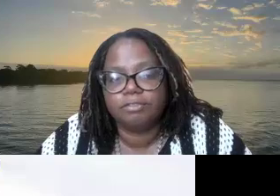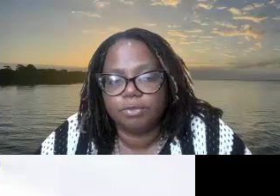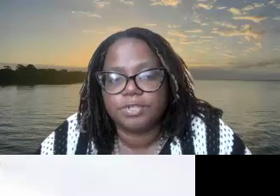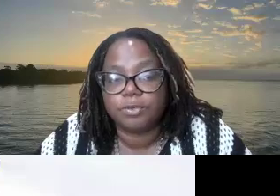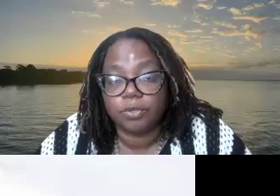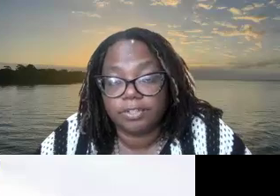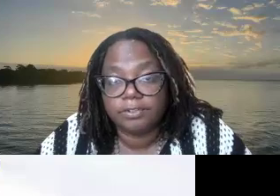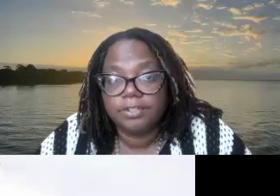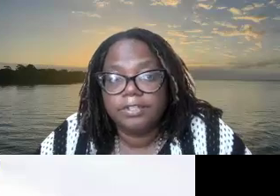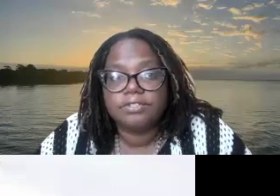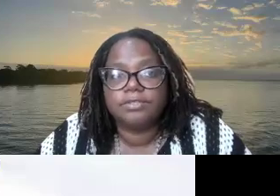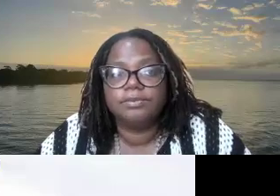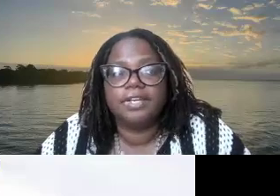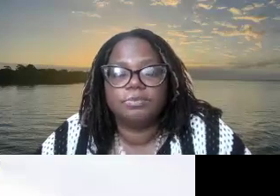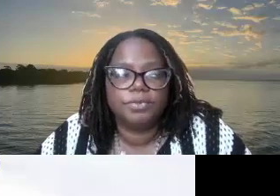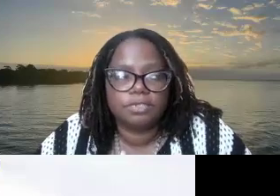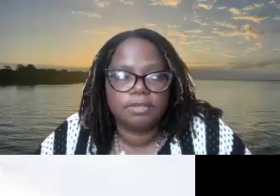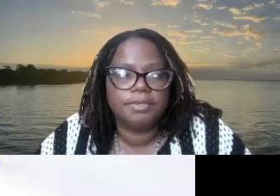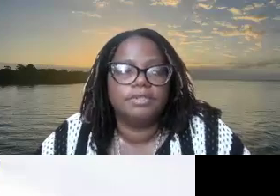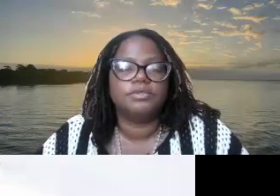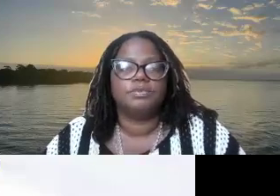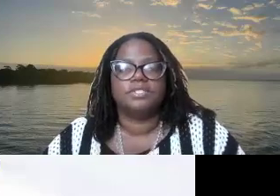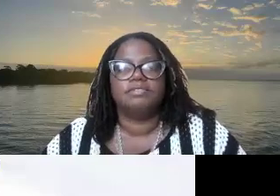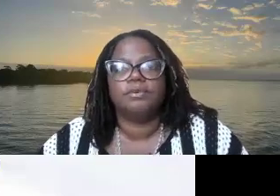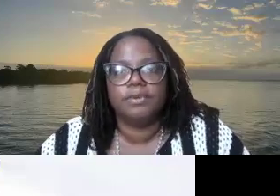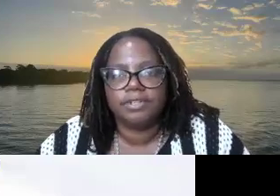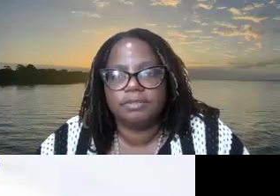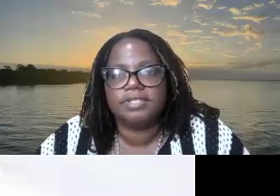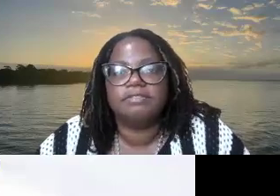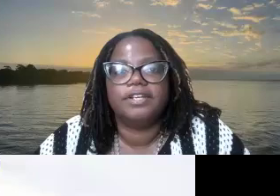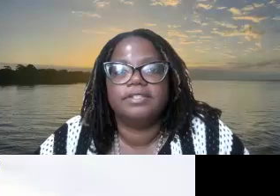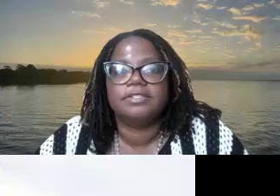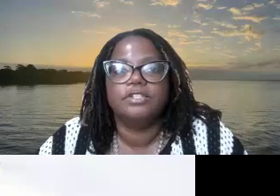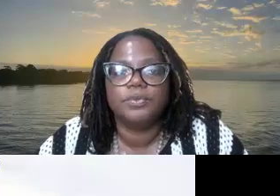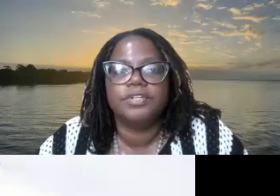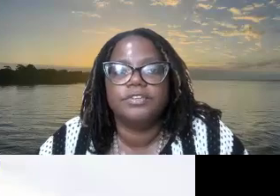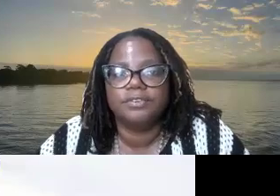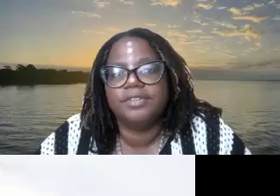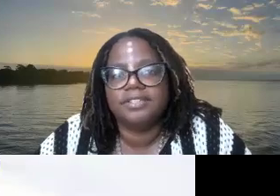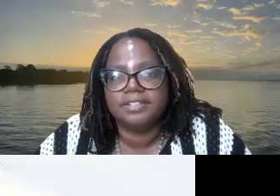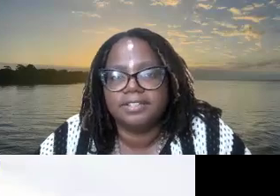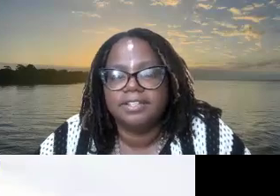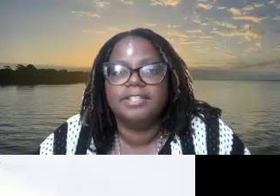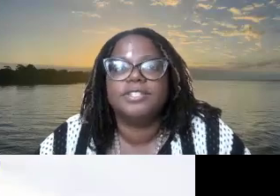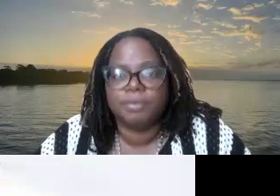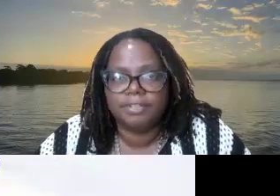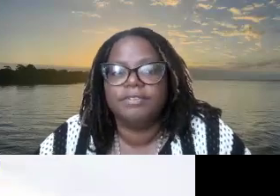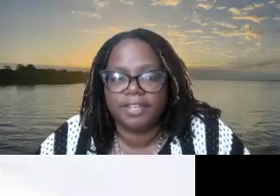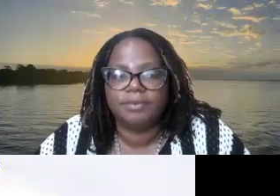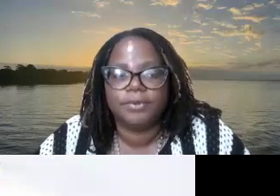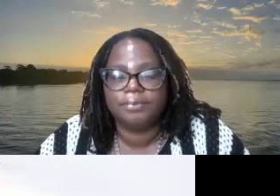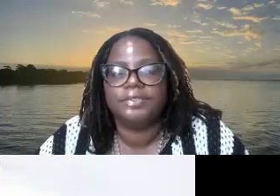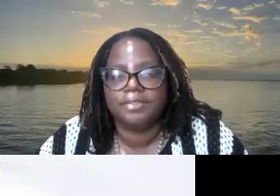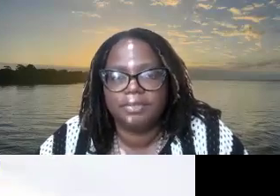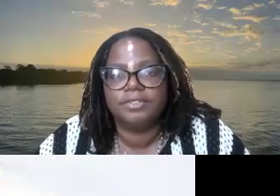it actually informs our work. So as when you talk about culture specific work and domestic violence, knowing your own identity is a part